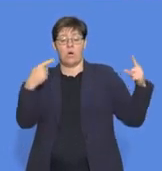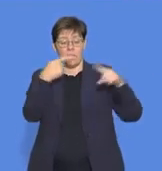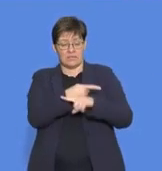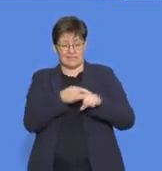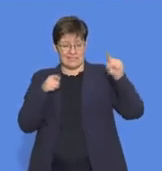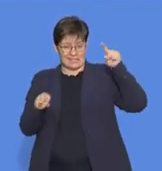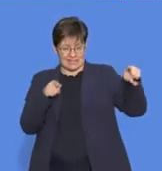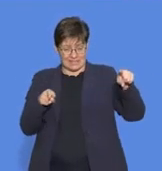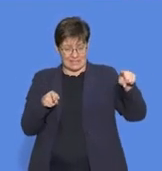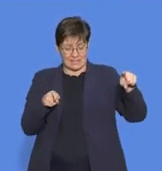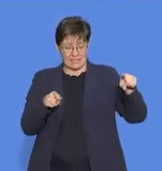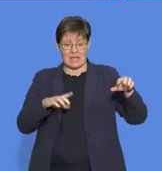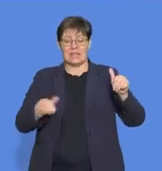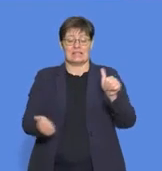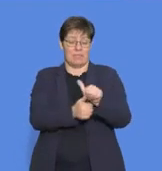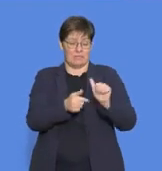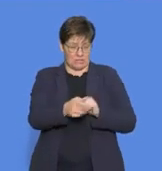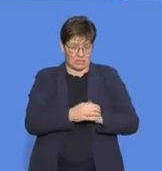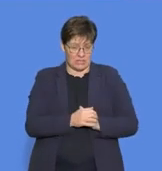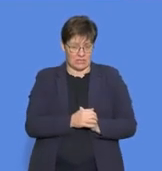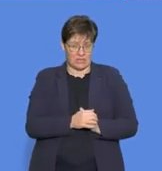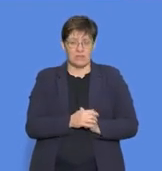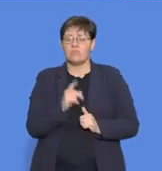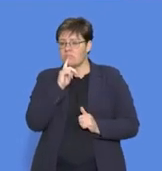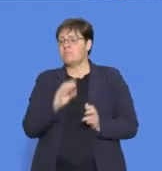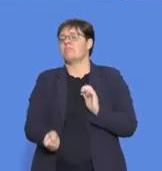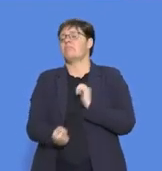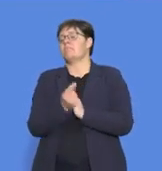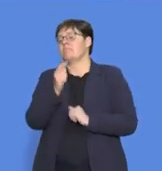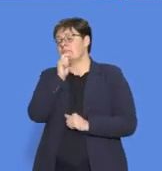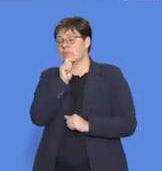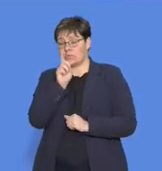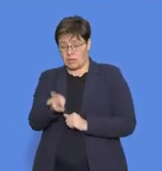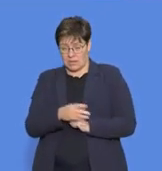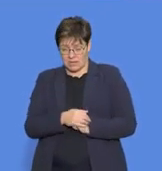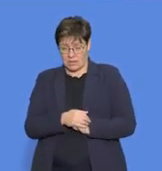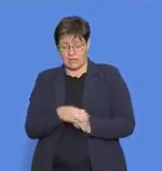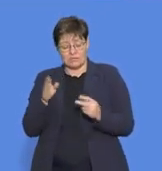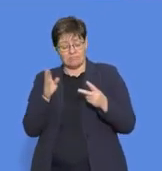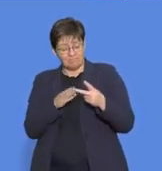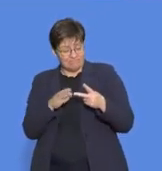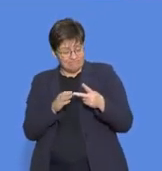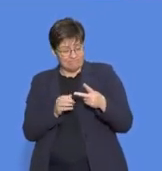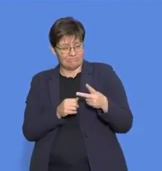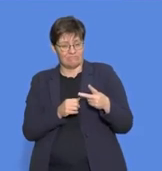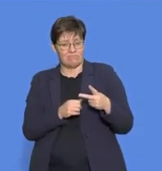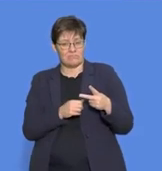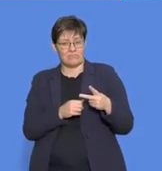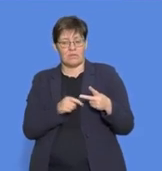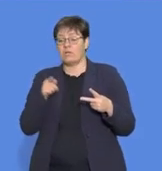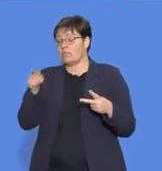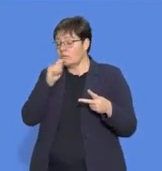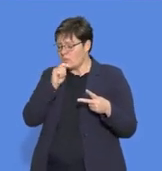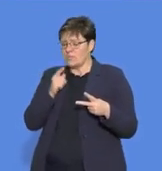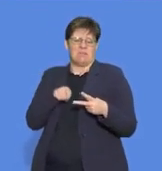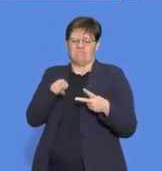angles of a cyclic quad are supplementary, which is probably what we're going to end up using here. The other thing that we could possibly use, not in this